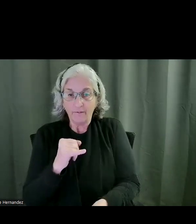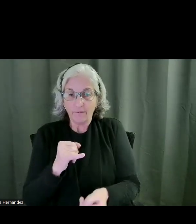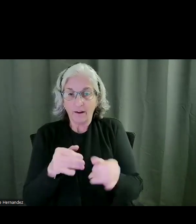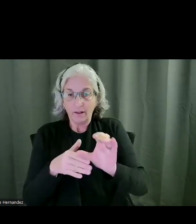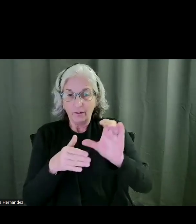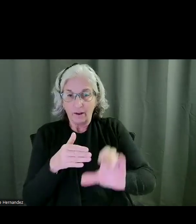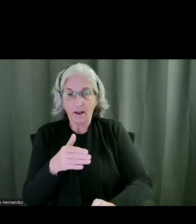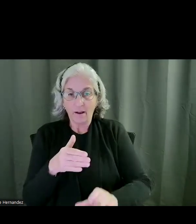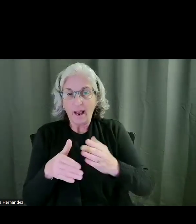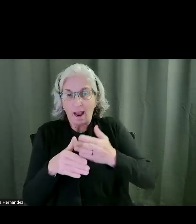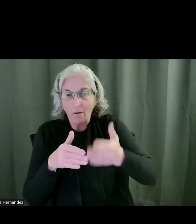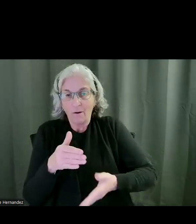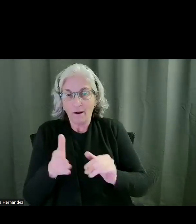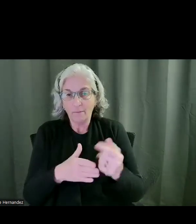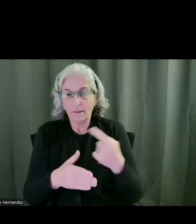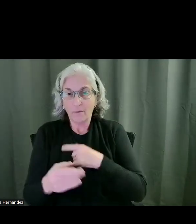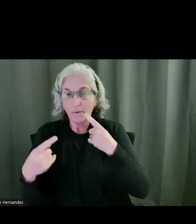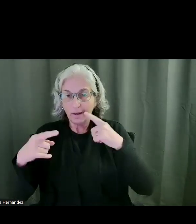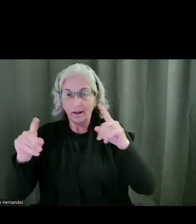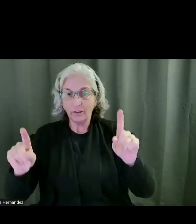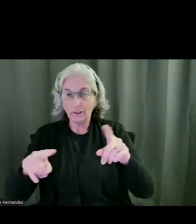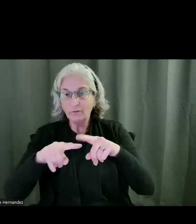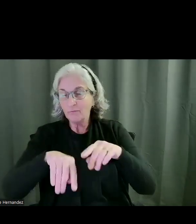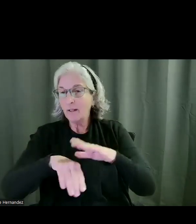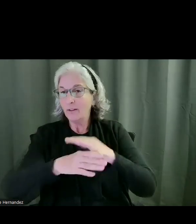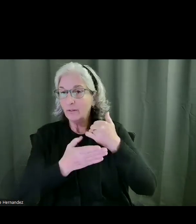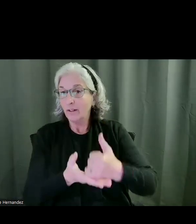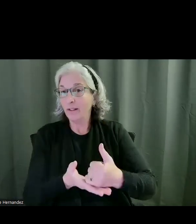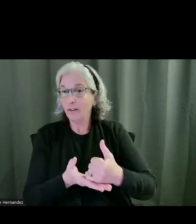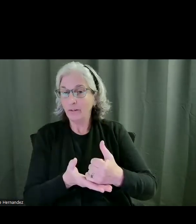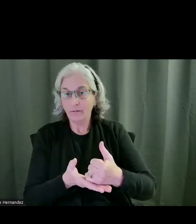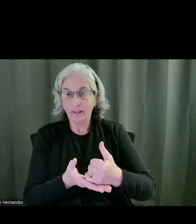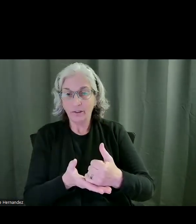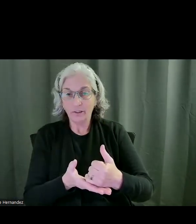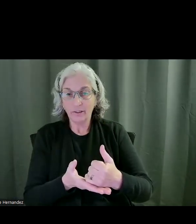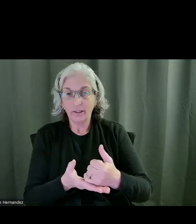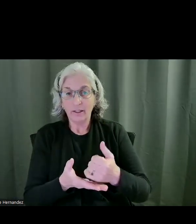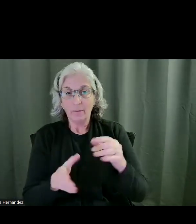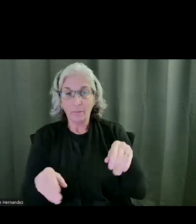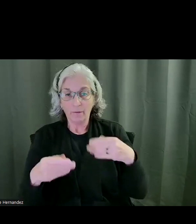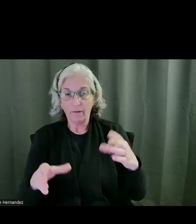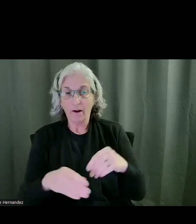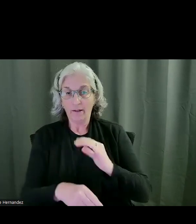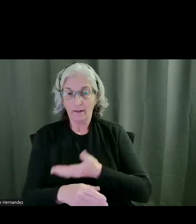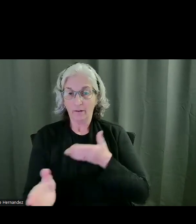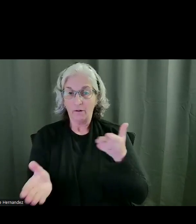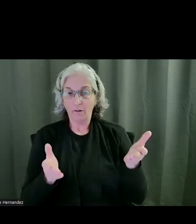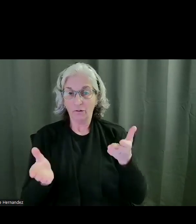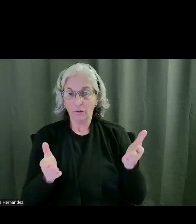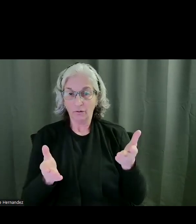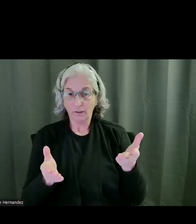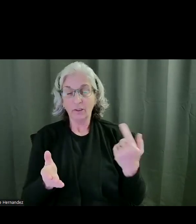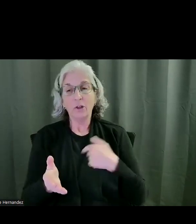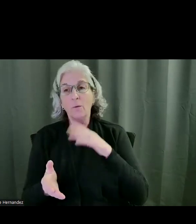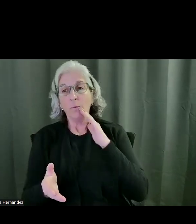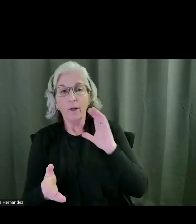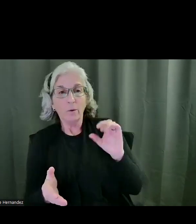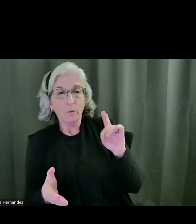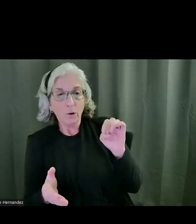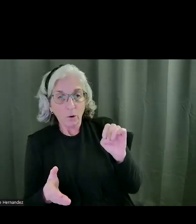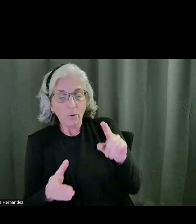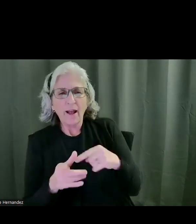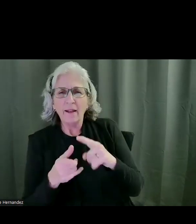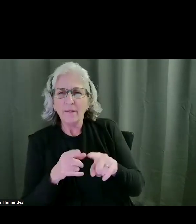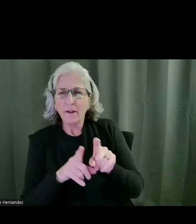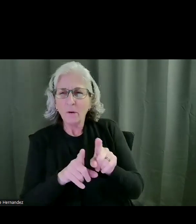code. And then we will include information about specific techniques for skill